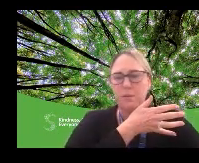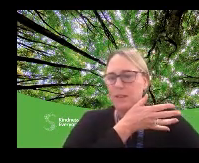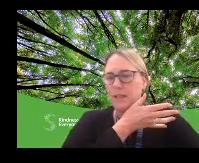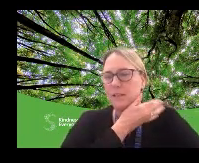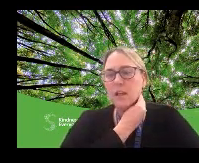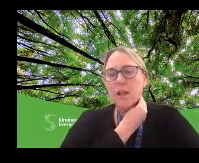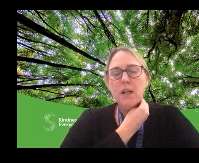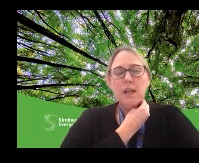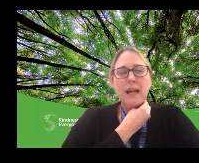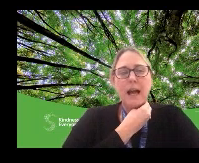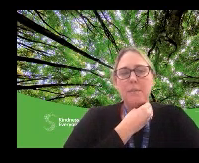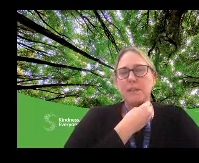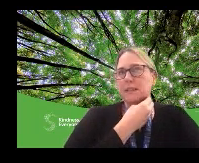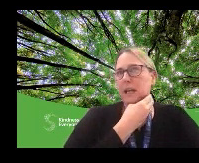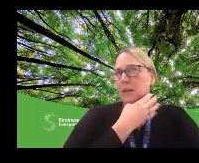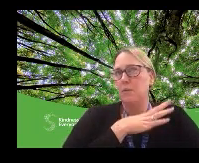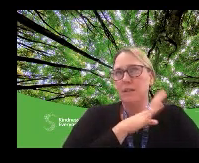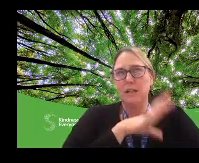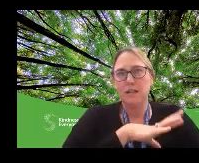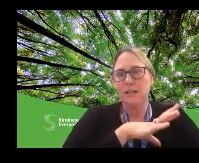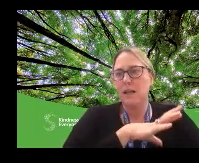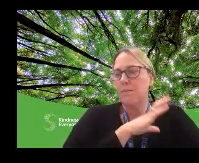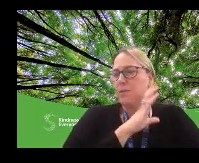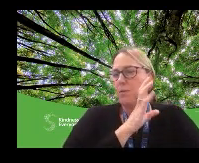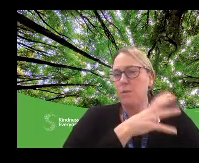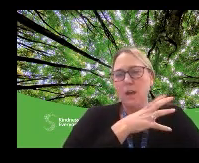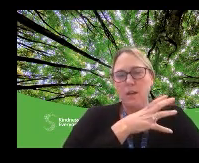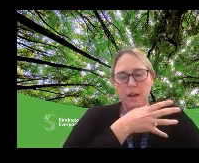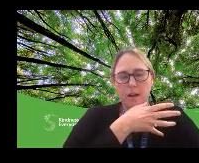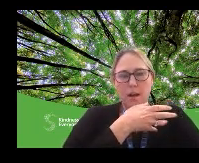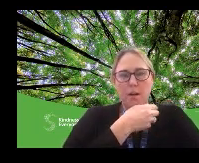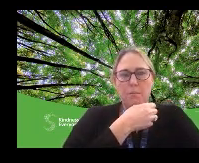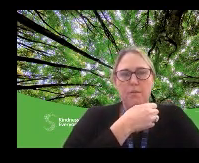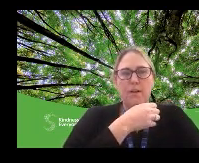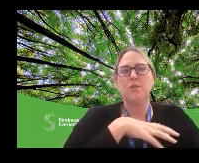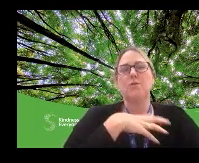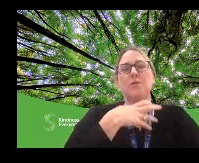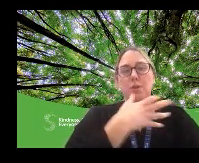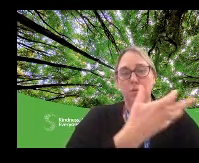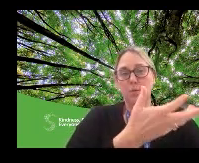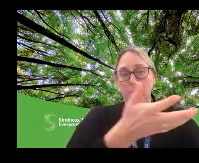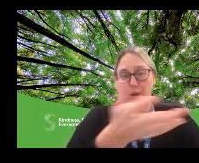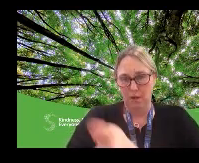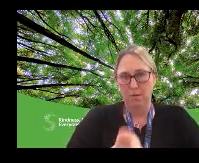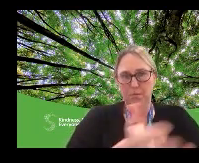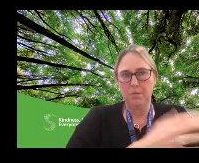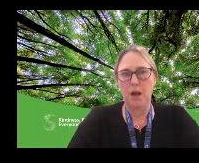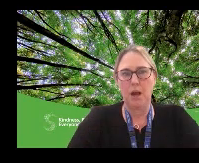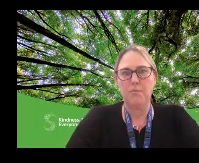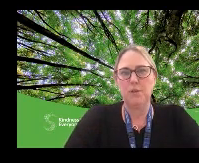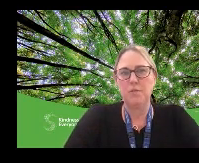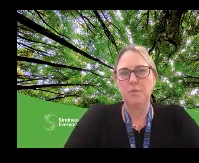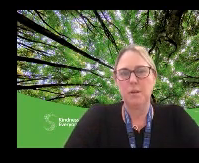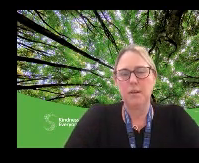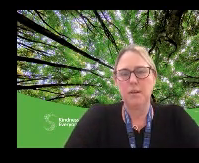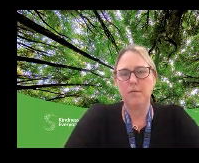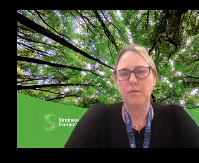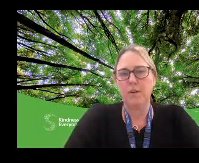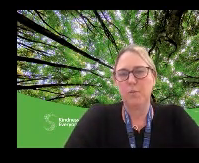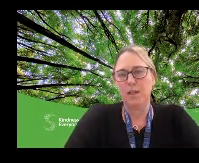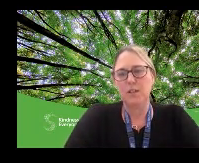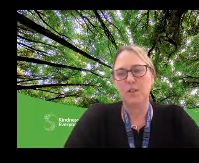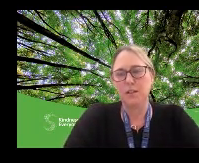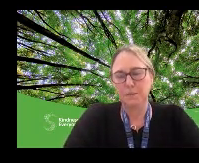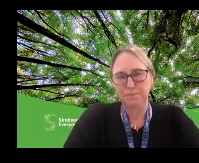that's exactly what we say to CAMS, that's exactly what we say to SIPs, all the other professionals who do